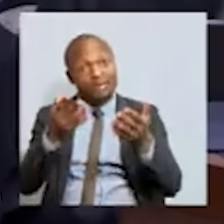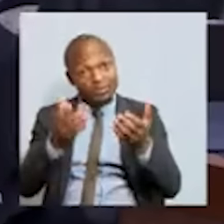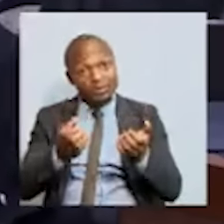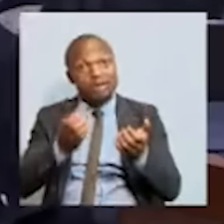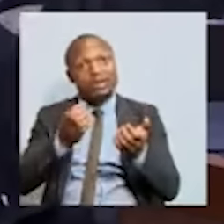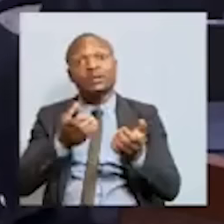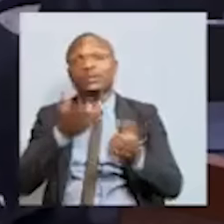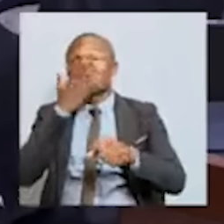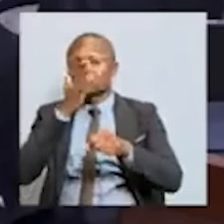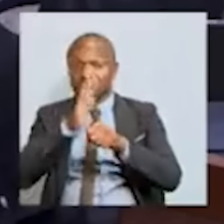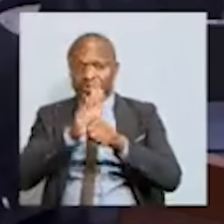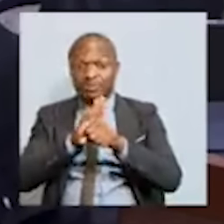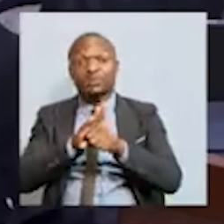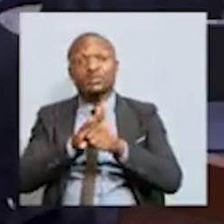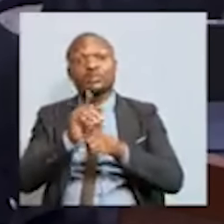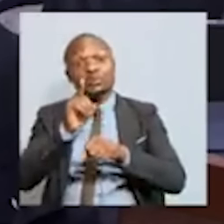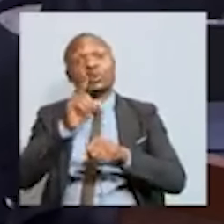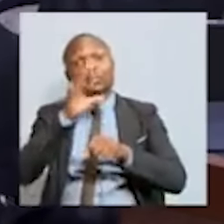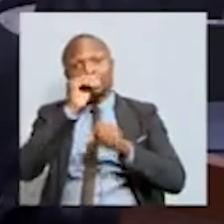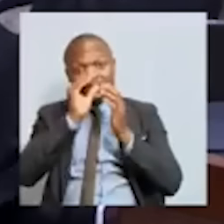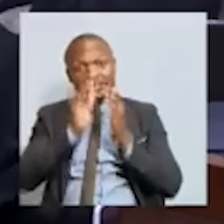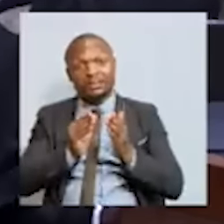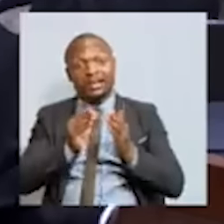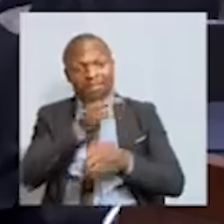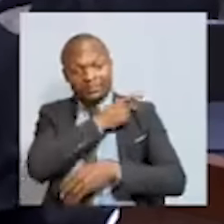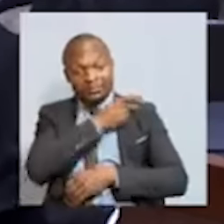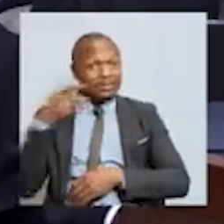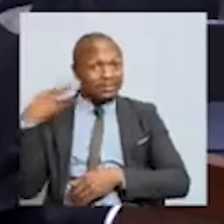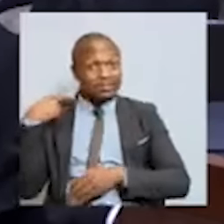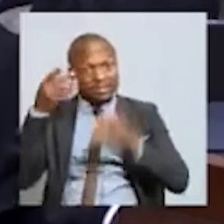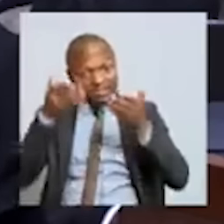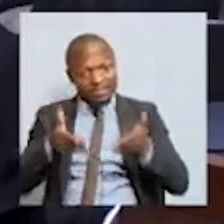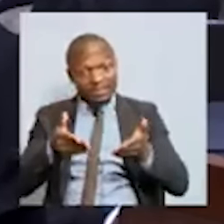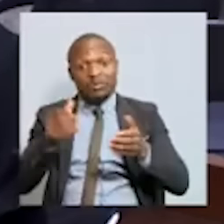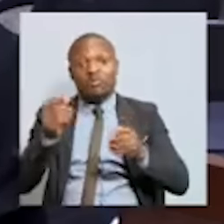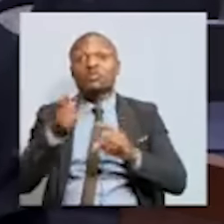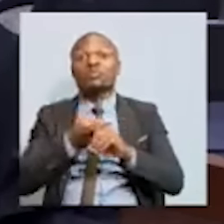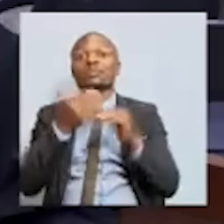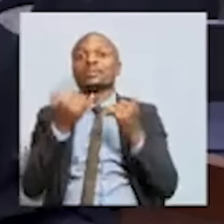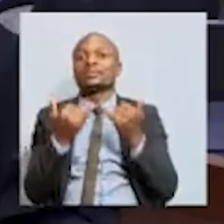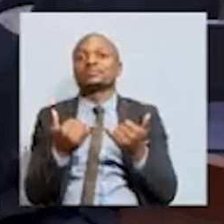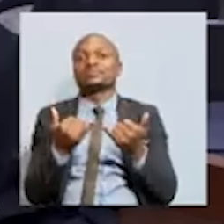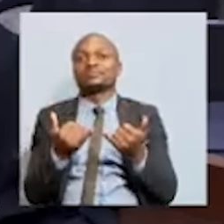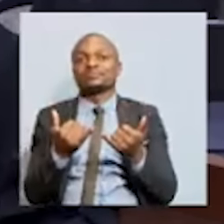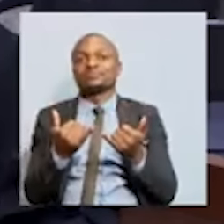to assure you, Madam, and this August House, that from now on,